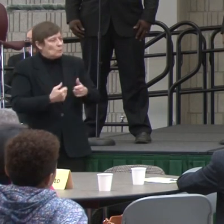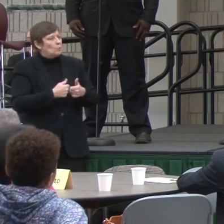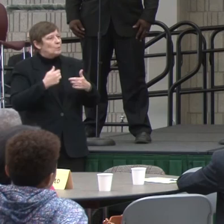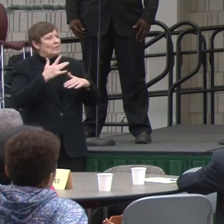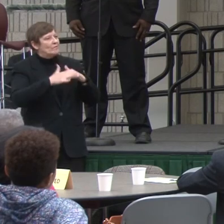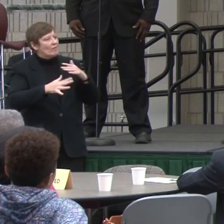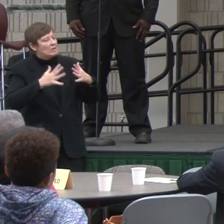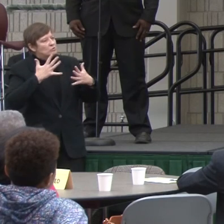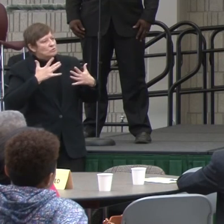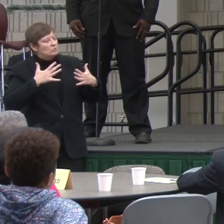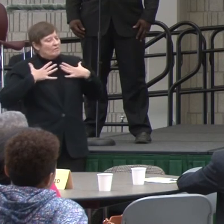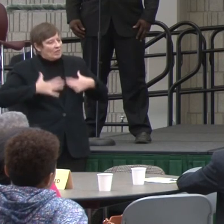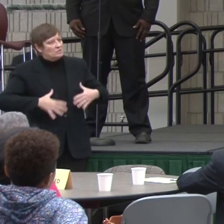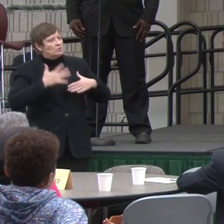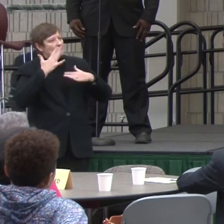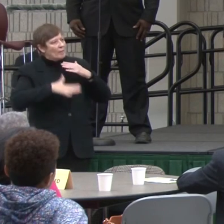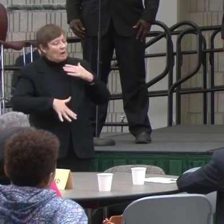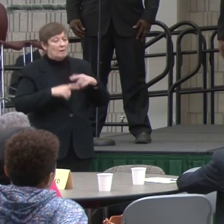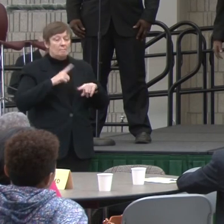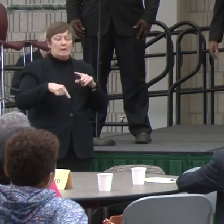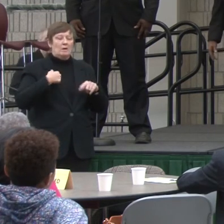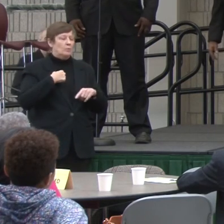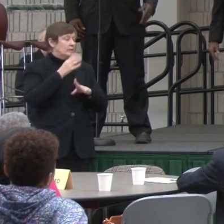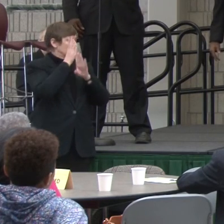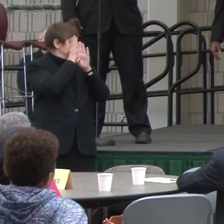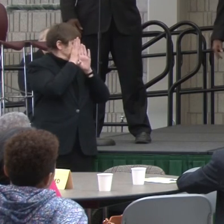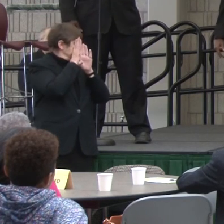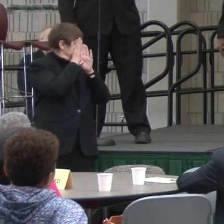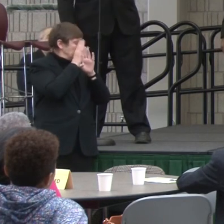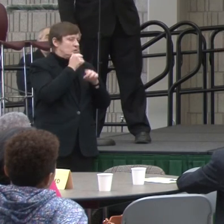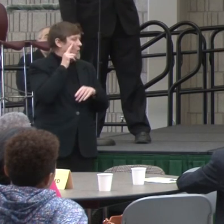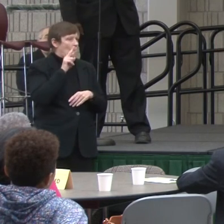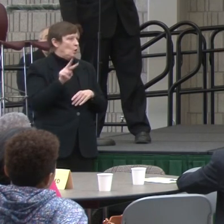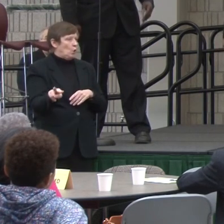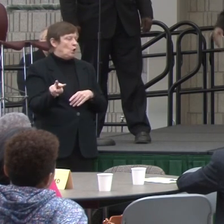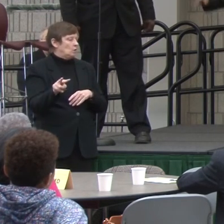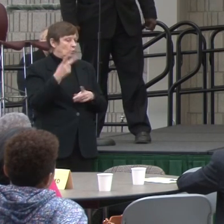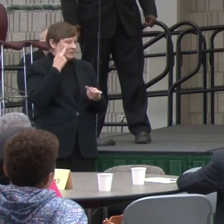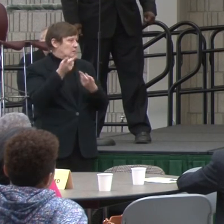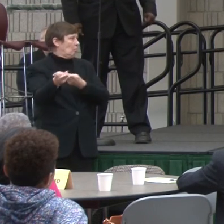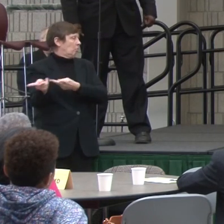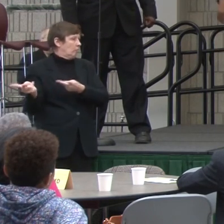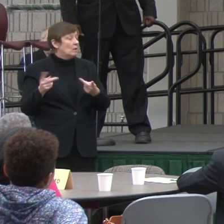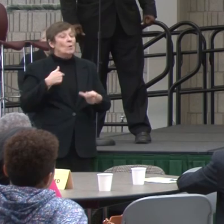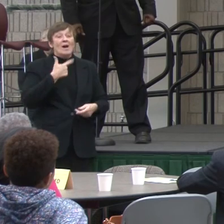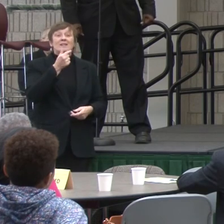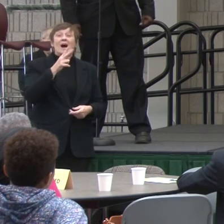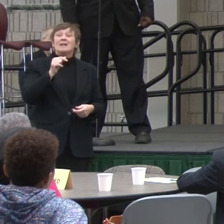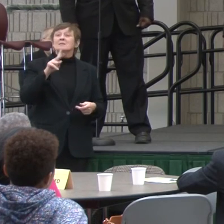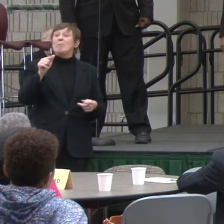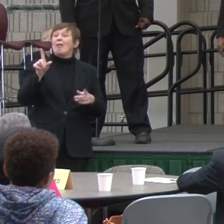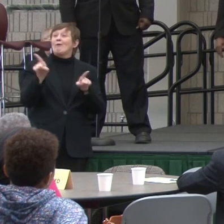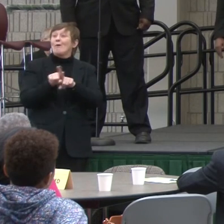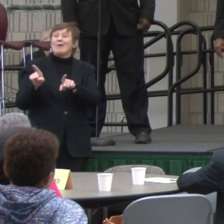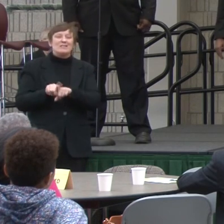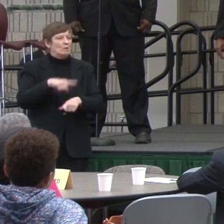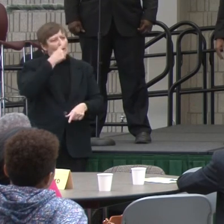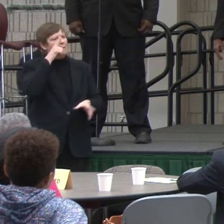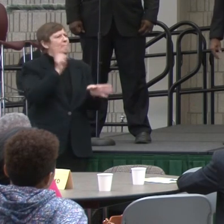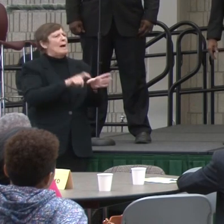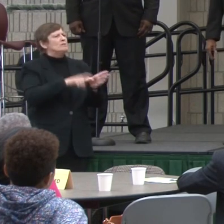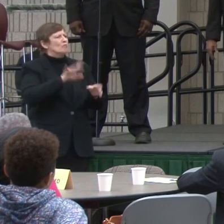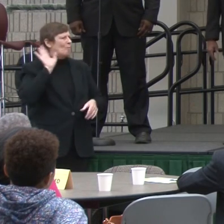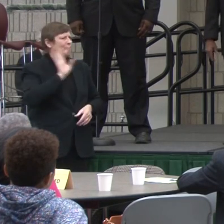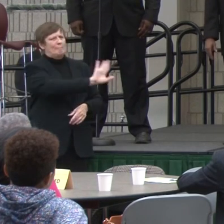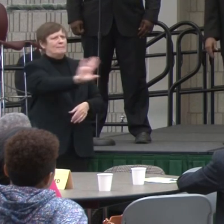false principles force us to look the other way. We all read the gospel according to mind your own business. The manuscript that